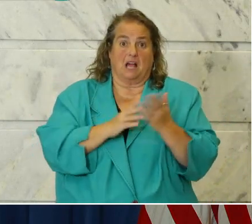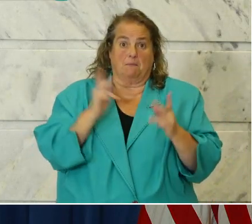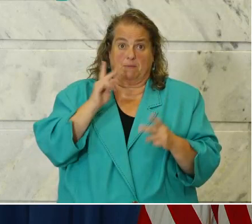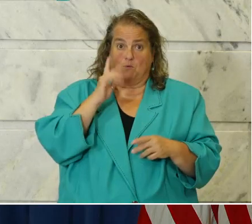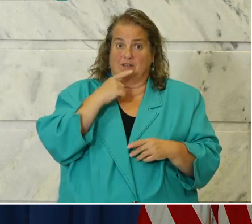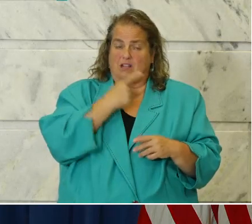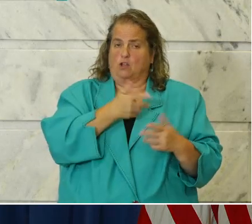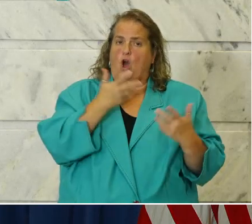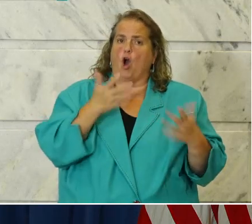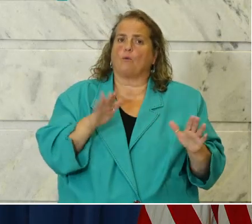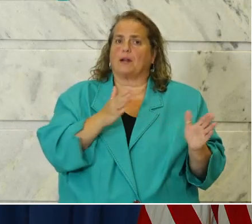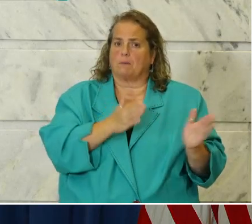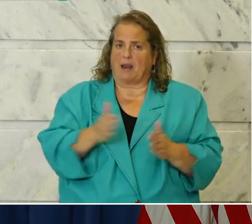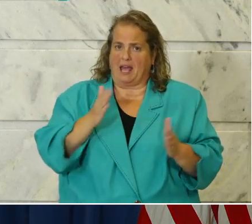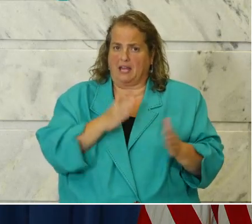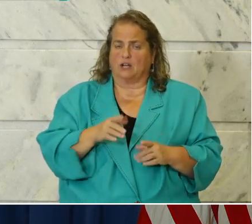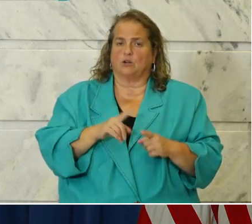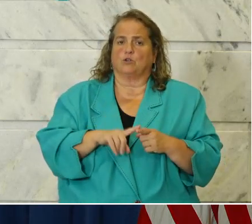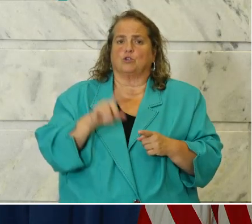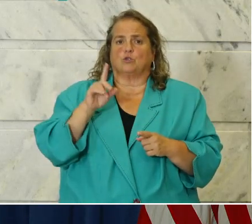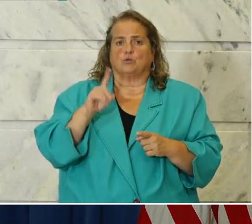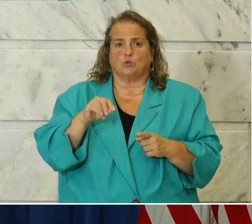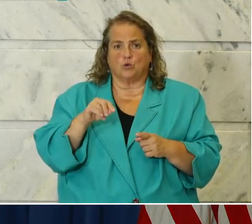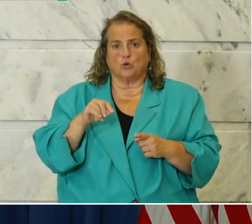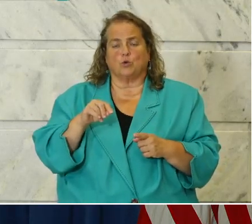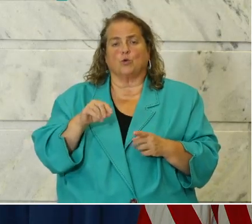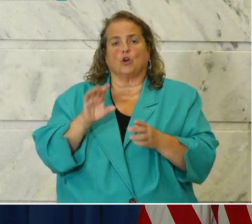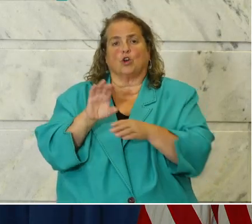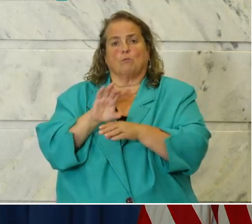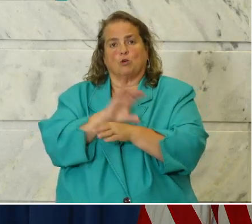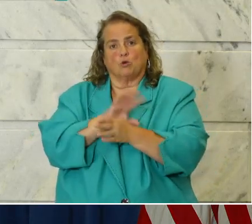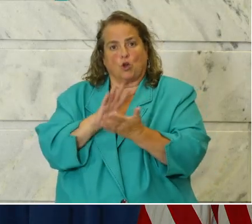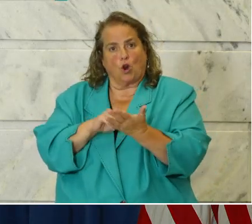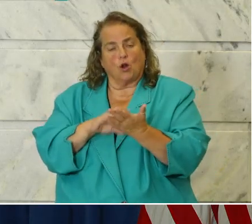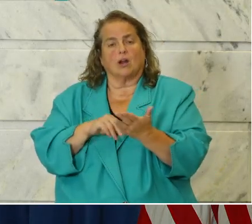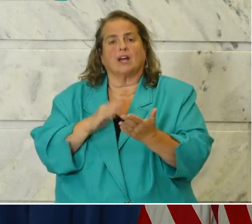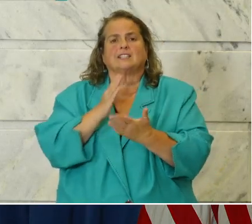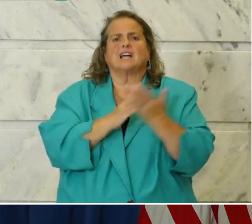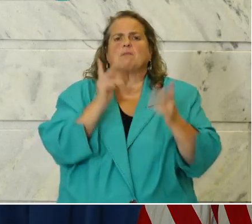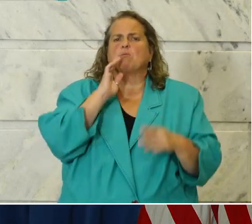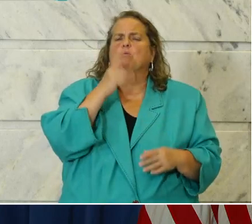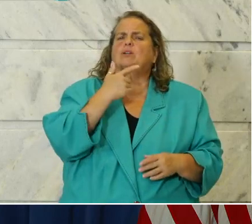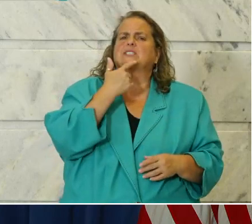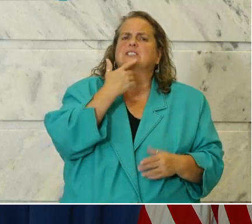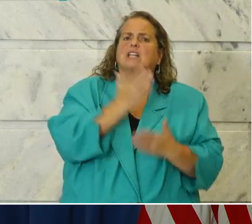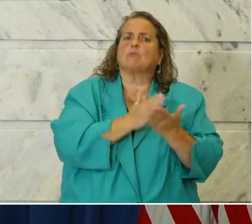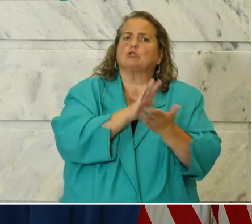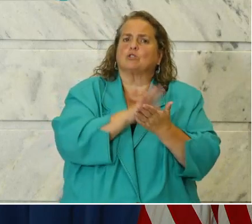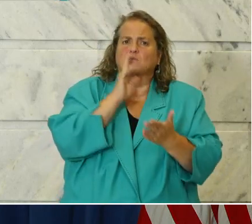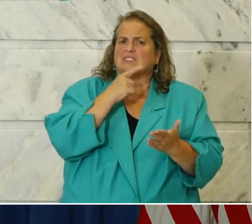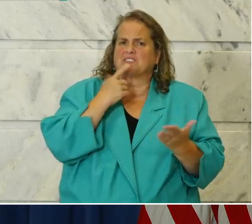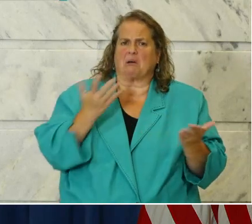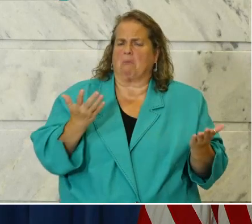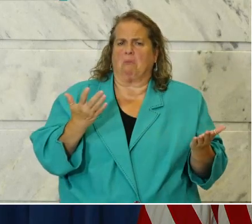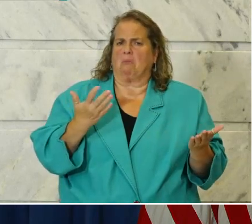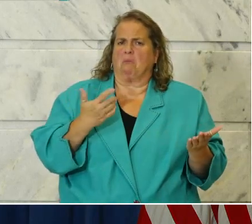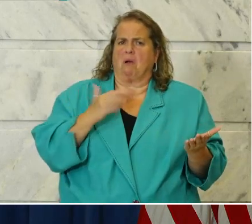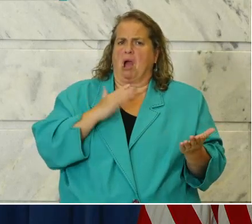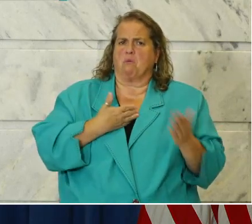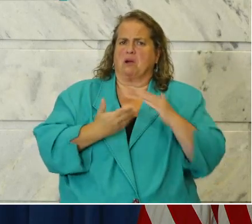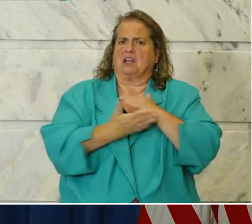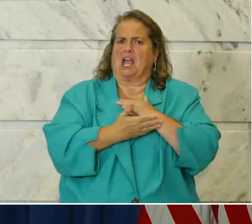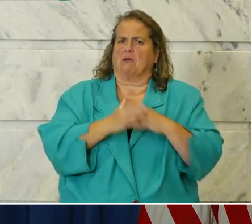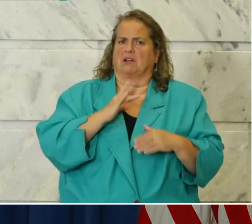on doing digital learning. There will be some that say, well, we think we have a really low positivity rate here, but this is